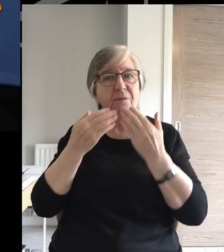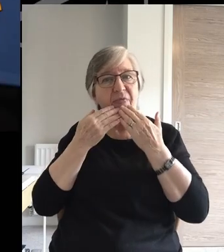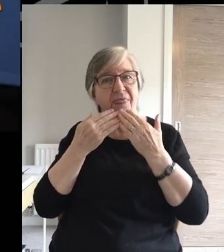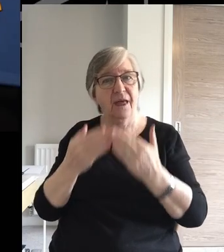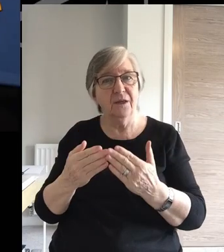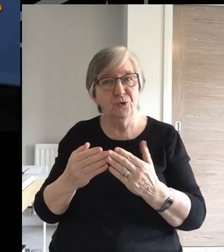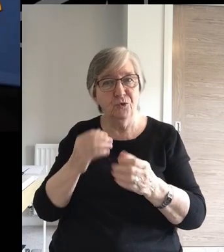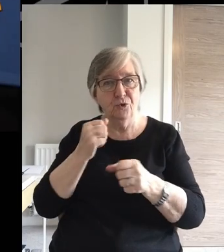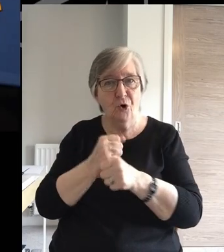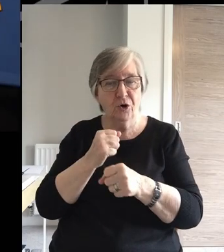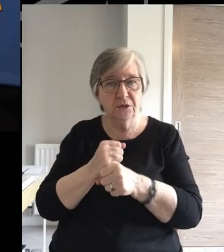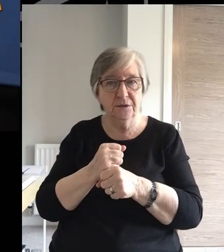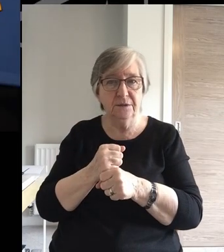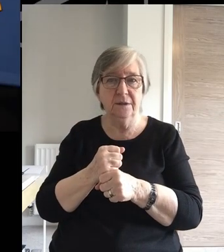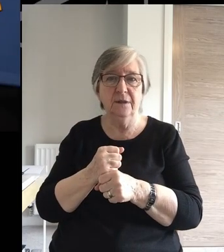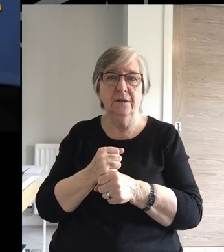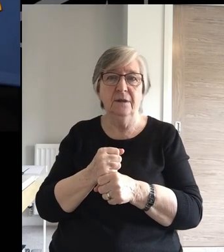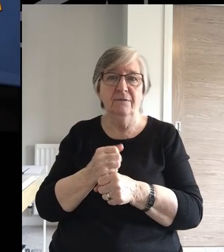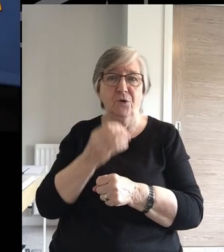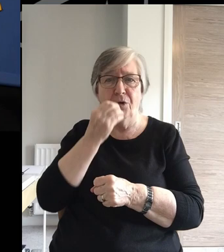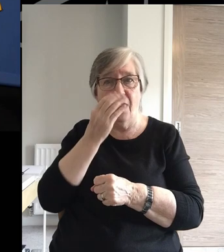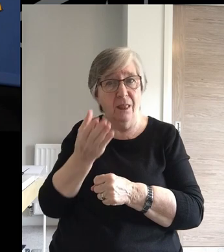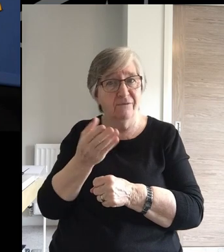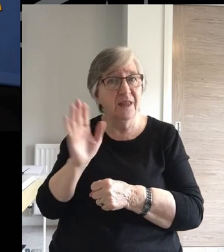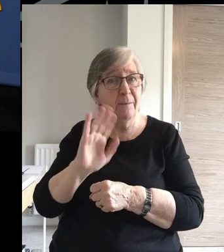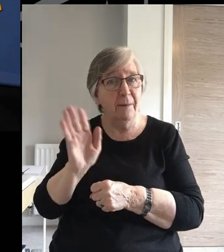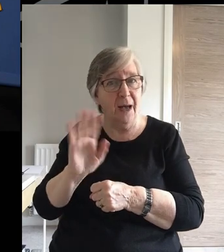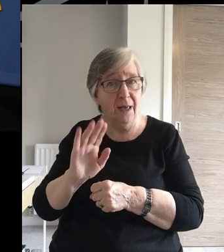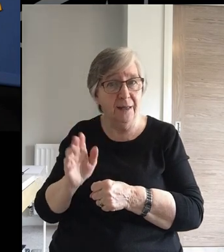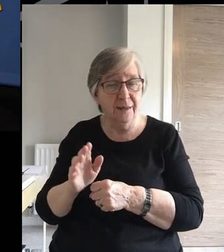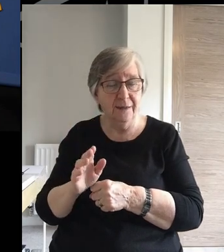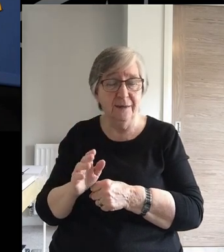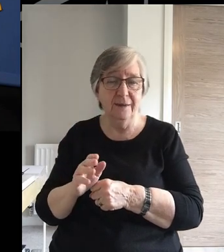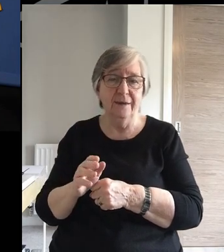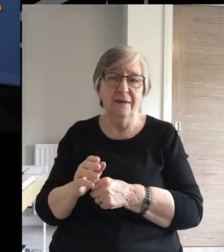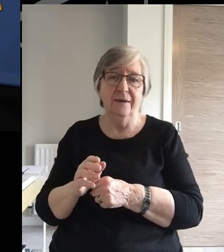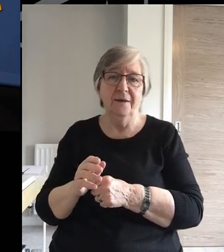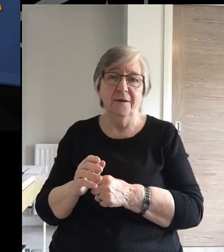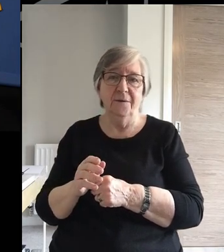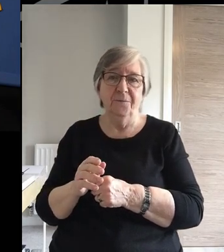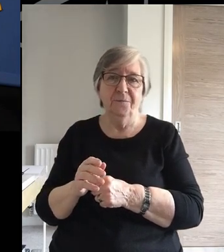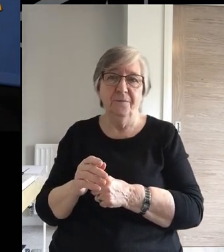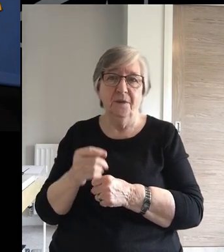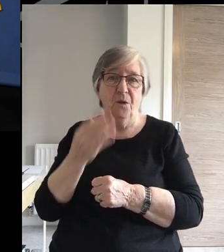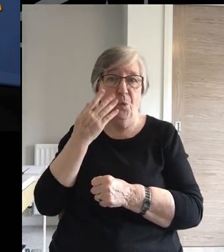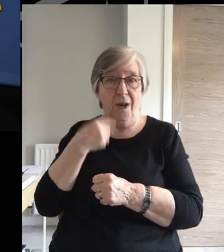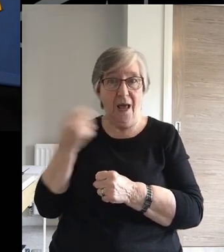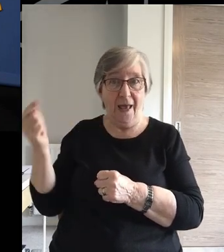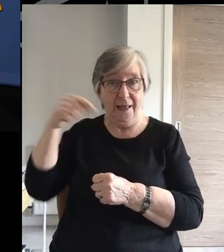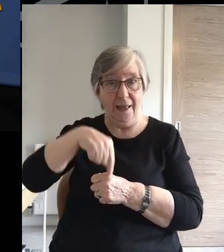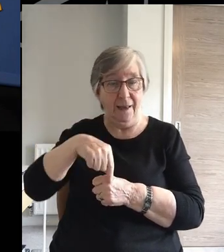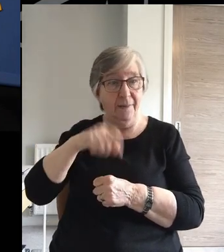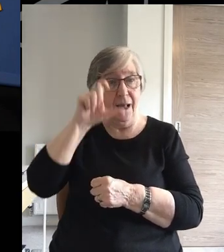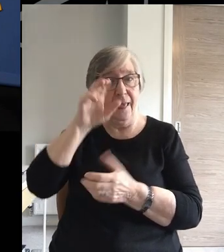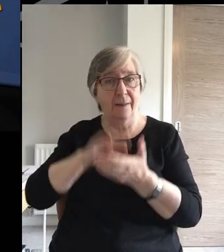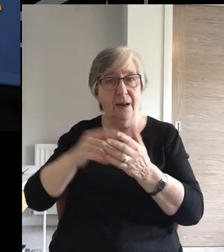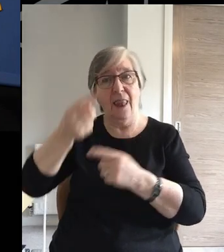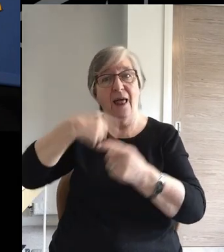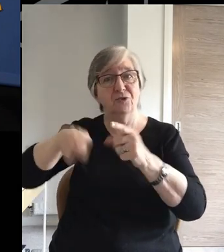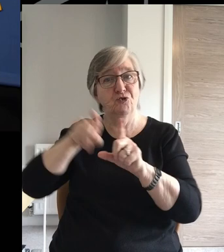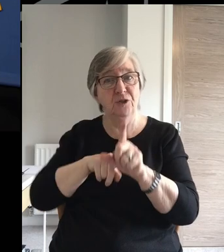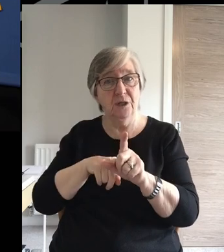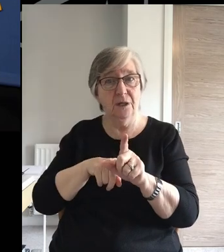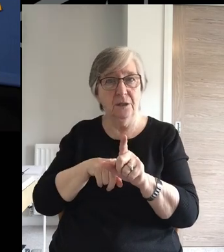thank you very much, Gordon, for that lovely goodbye message that you gave me there. When I came to Claremont last